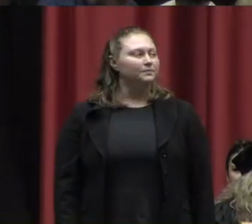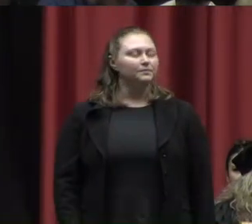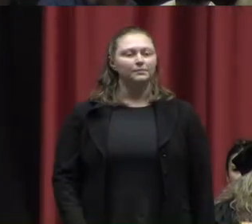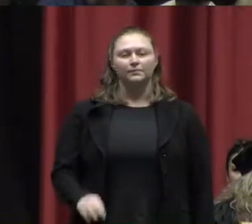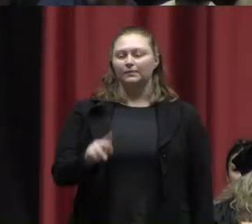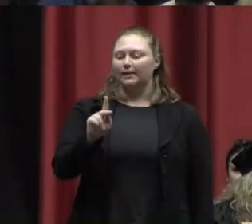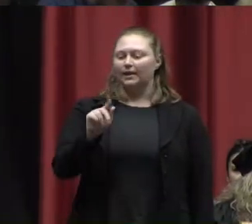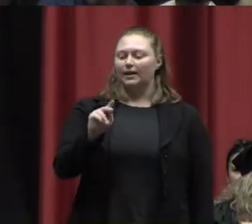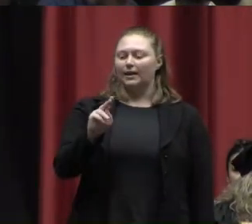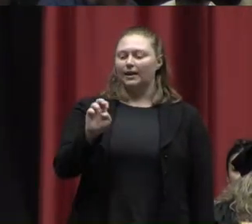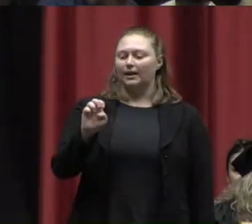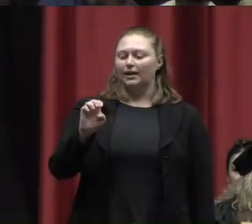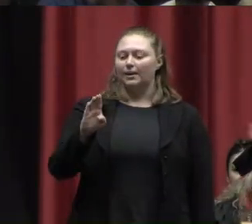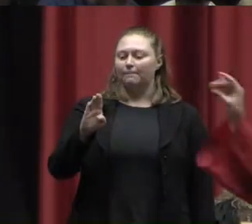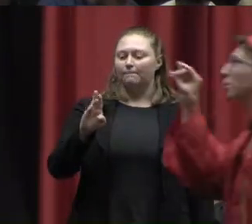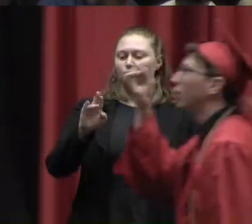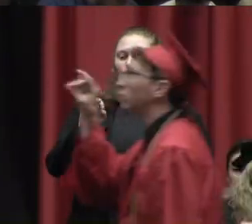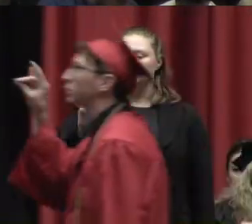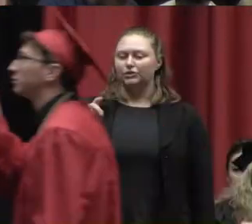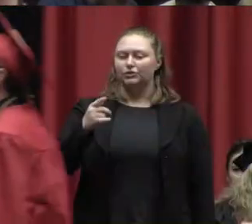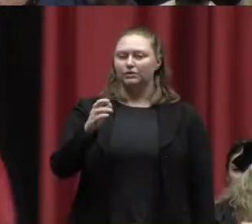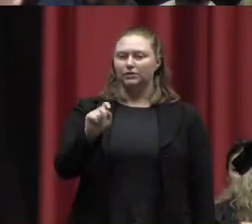Cade Rocket.